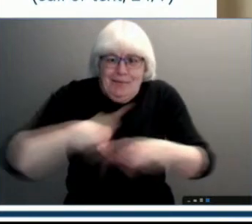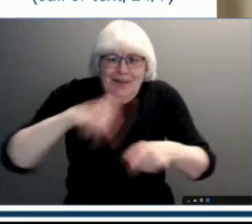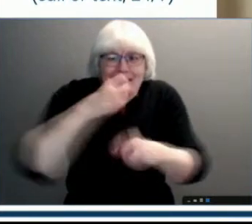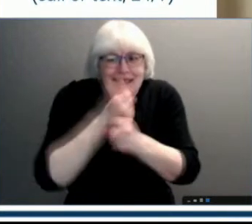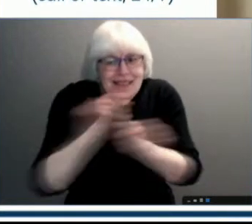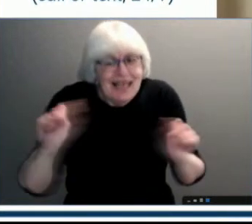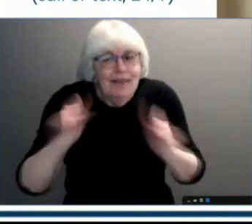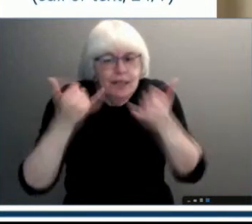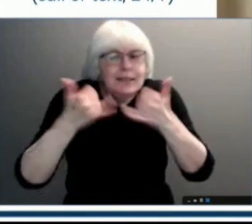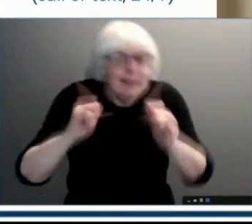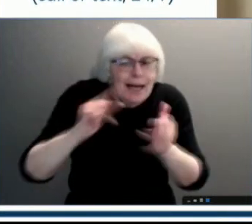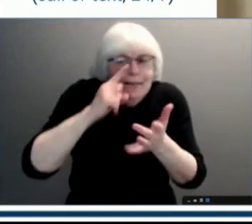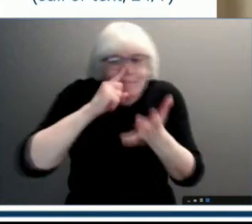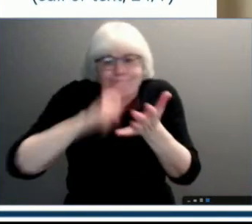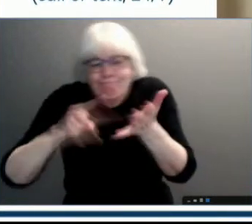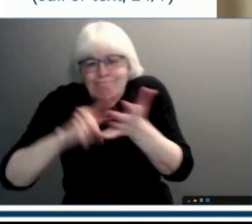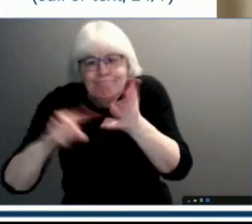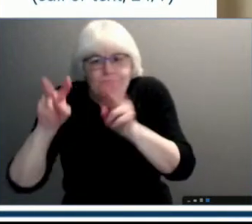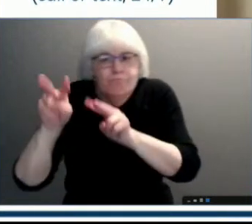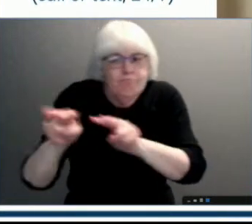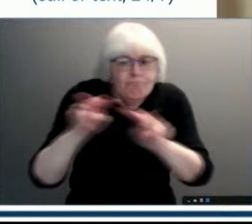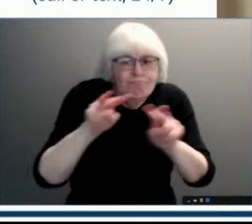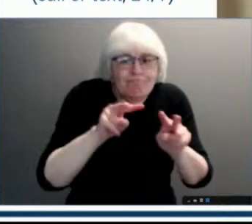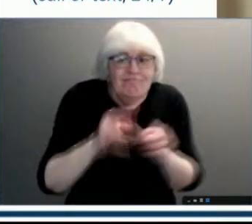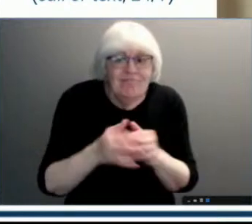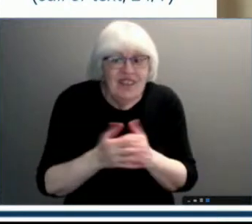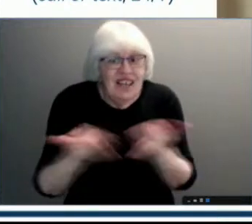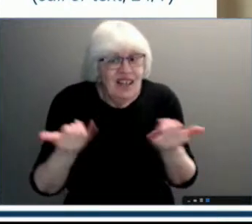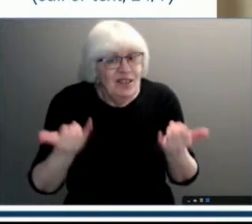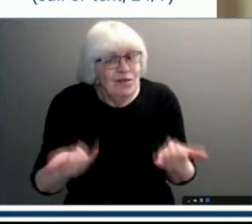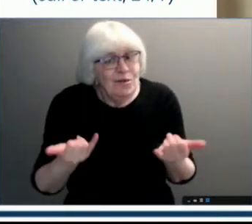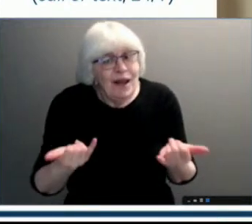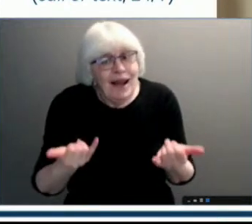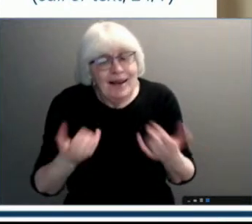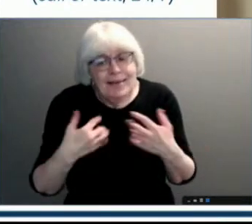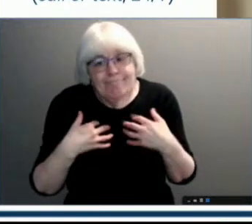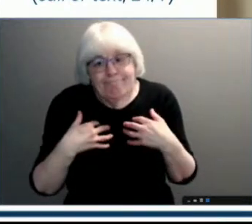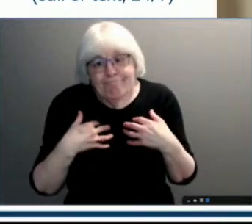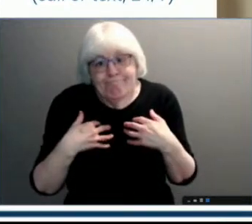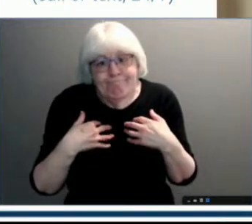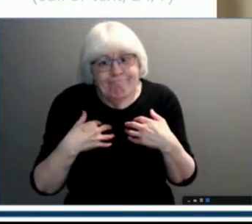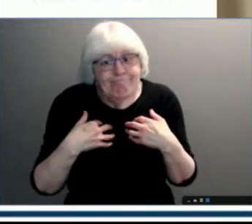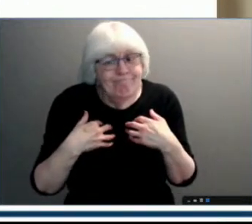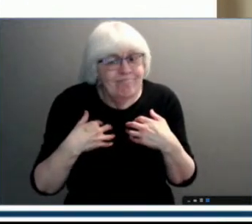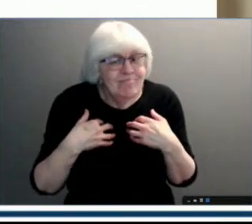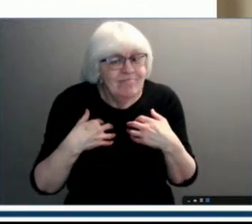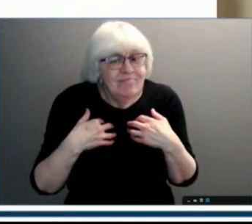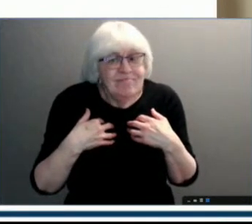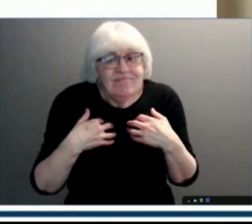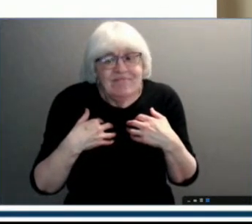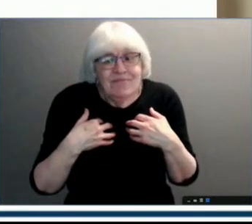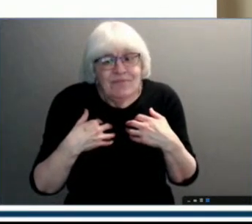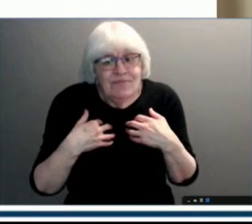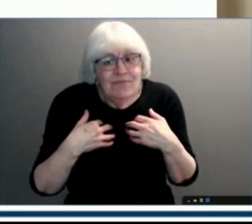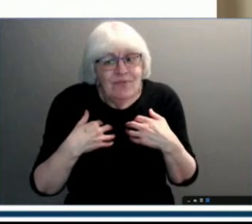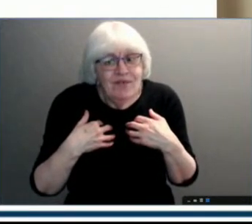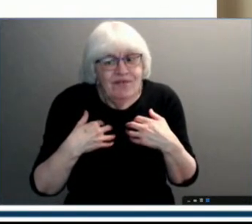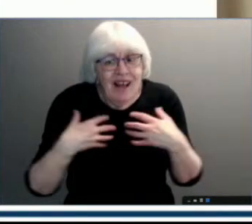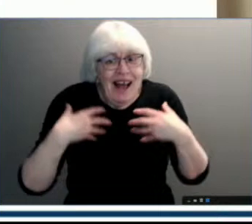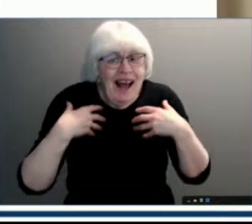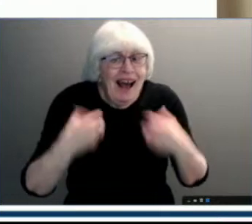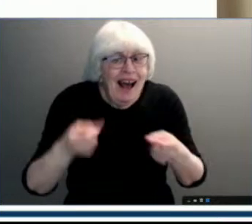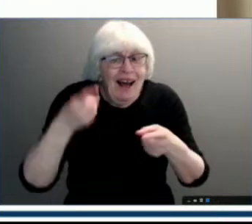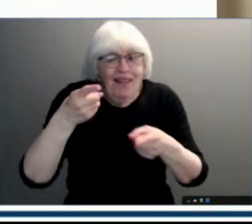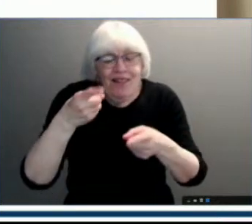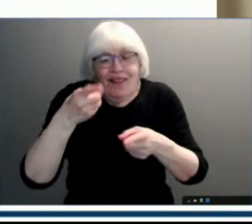it's amazing to me how kind of deep our healthcare workers have dug. They're digging deep, and